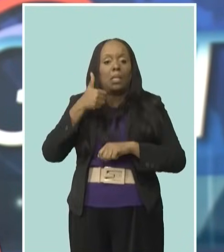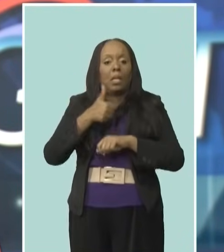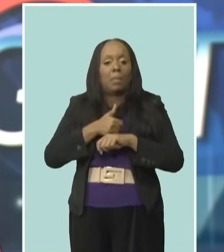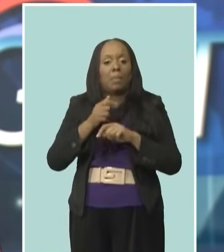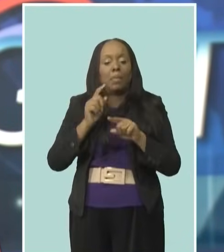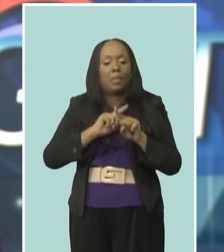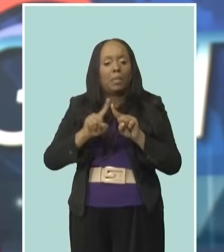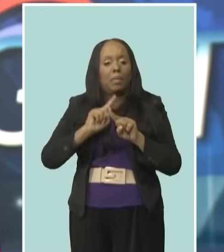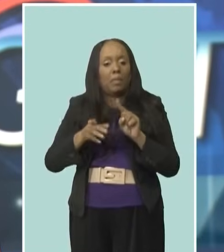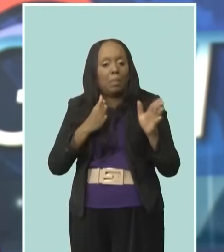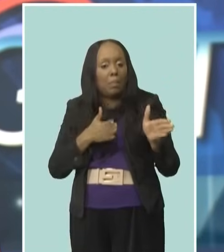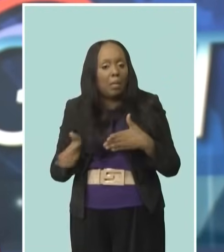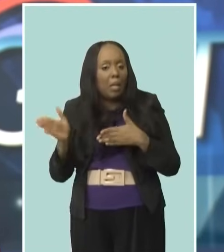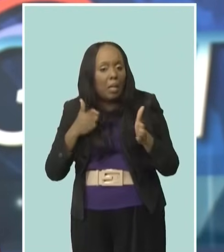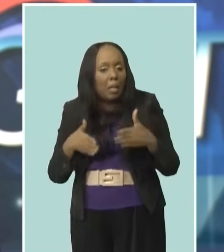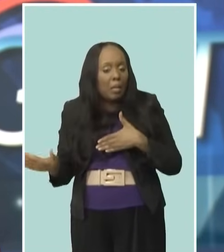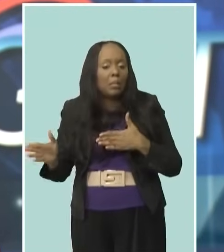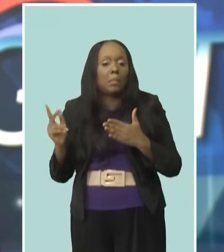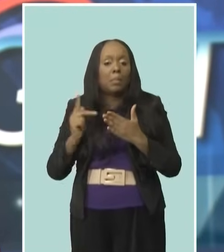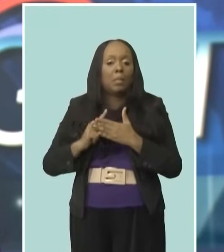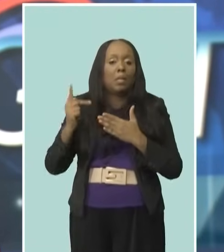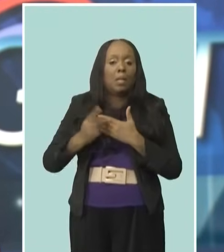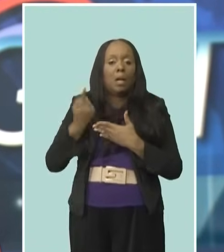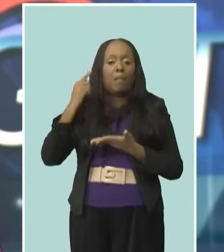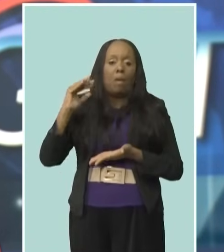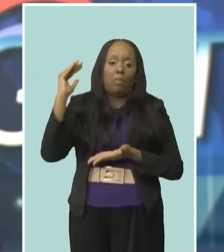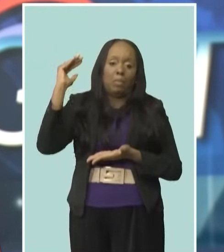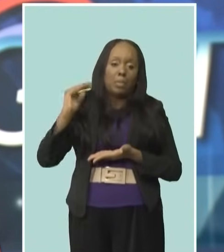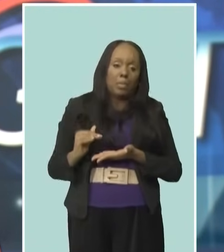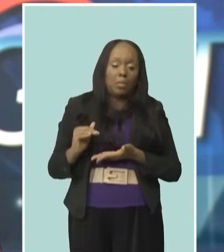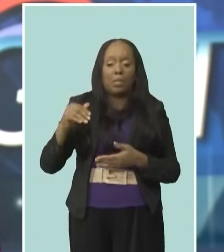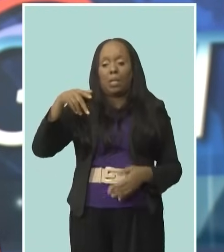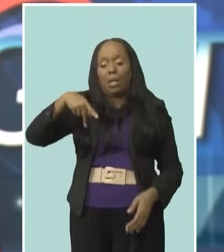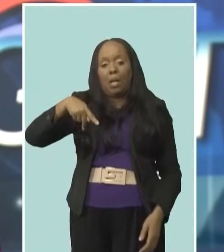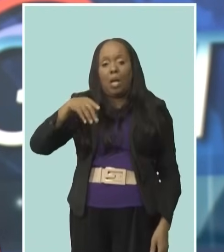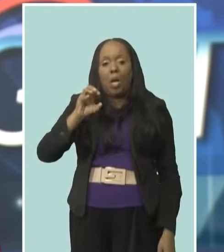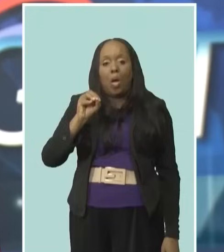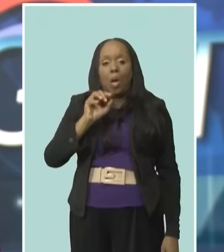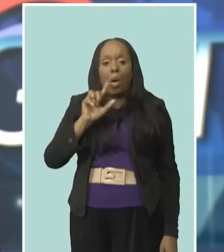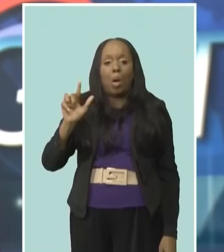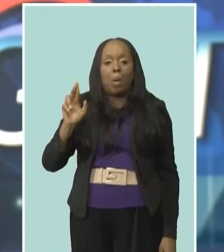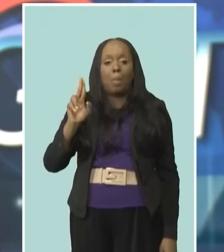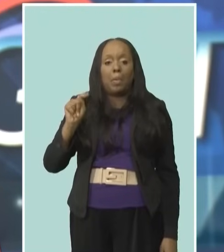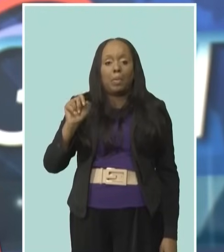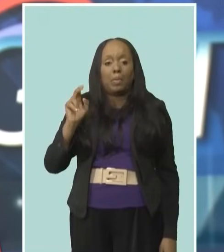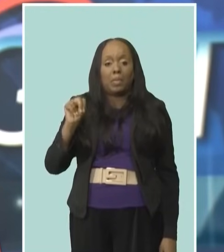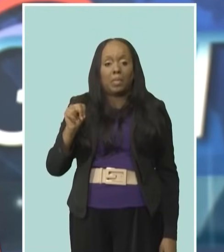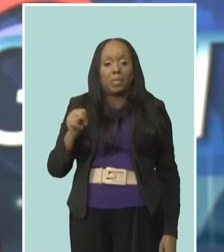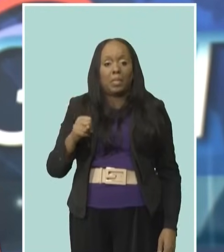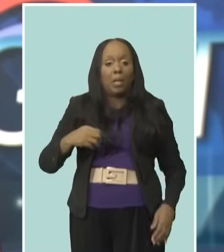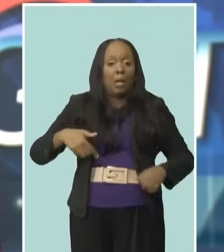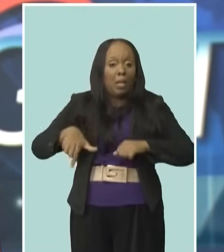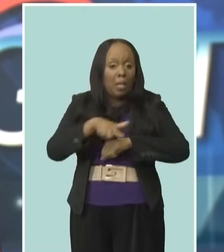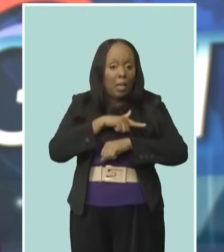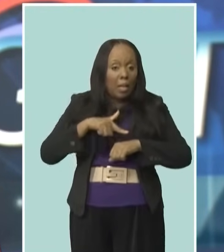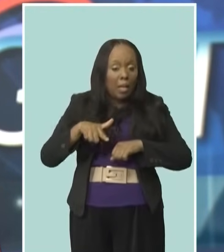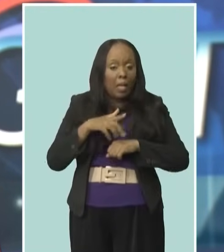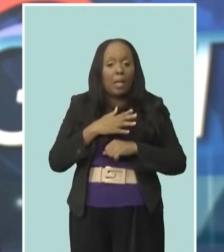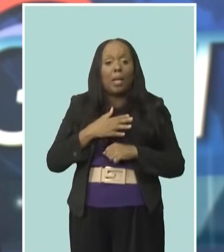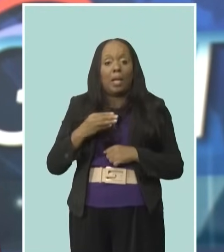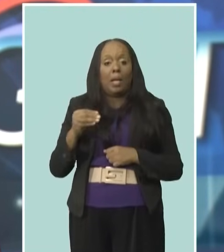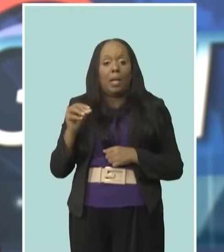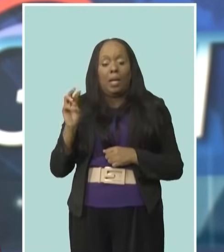instituted a number of plans and programs to reduce pollution both on land and the marine space. And with the